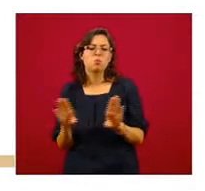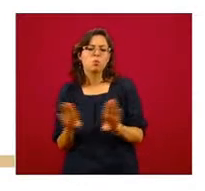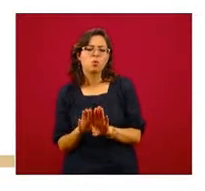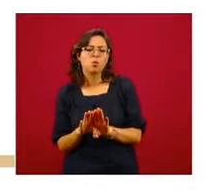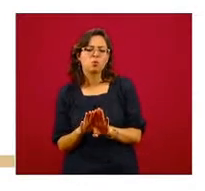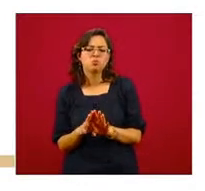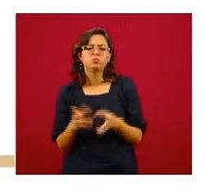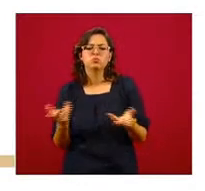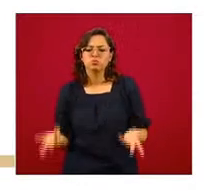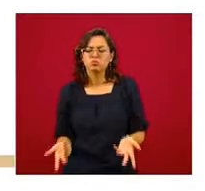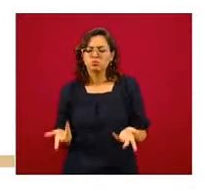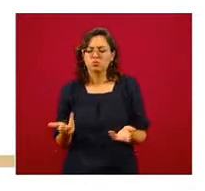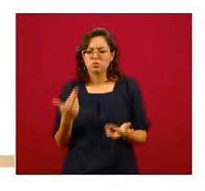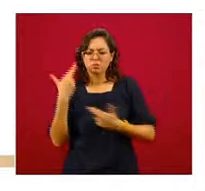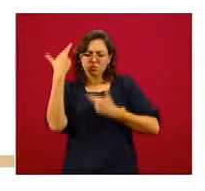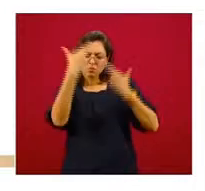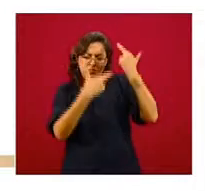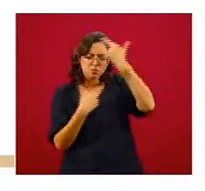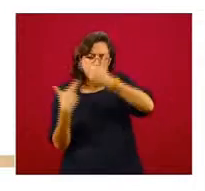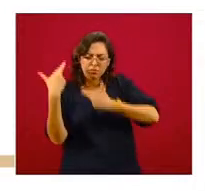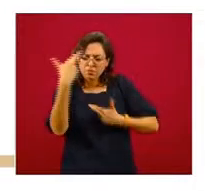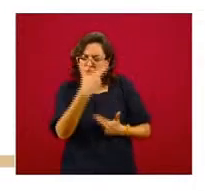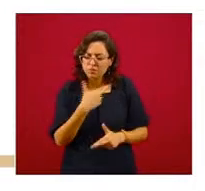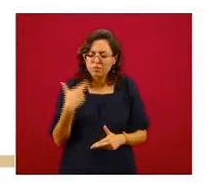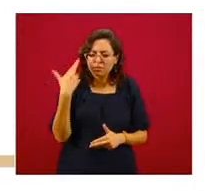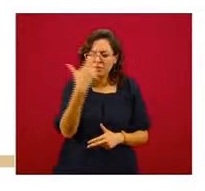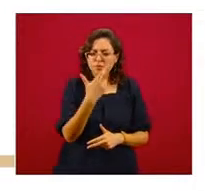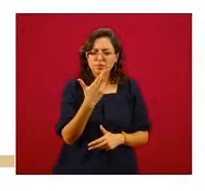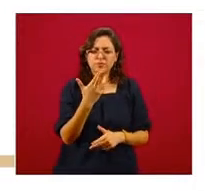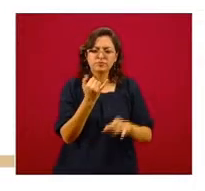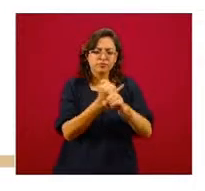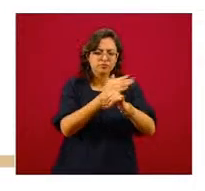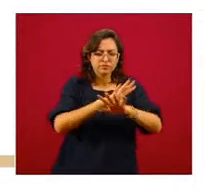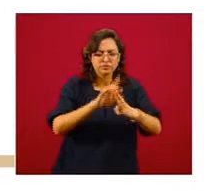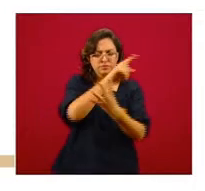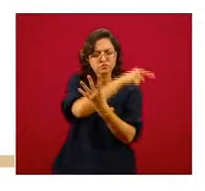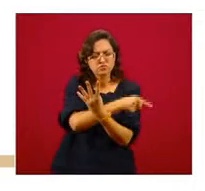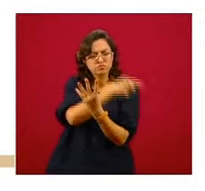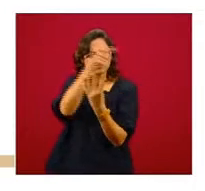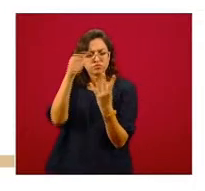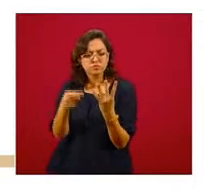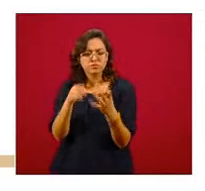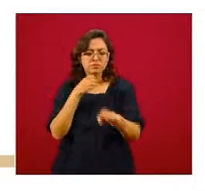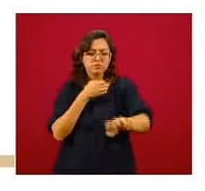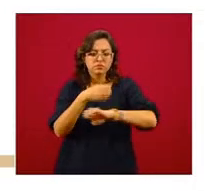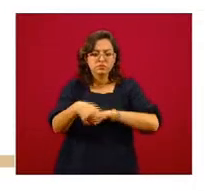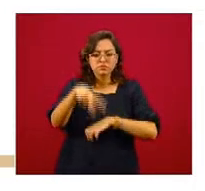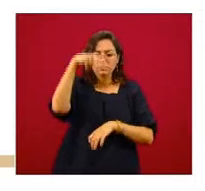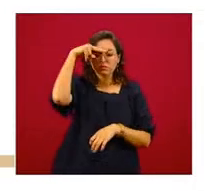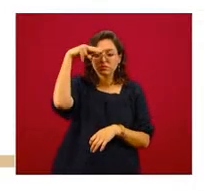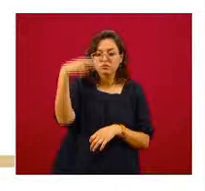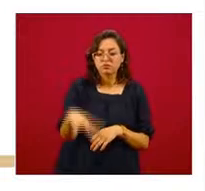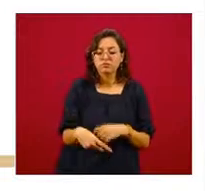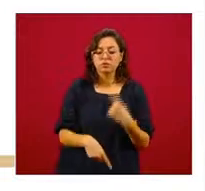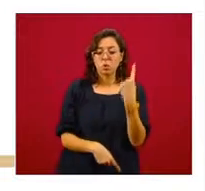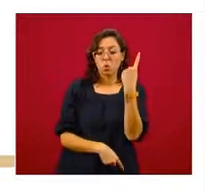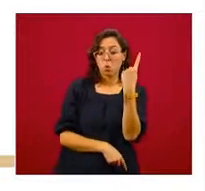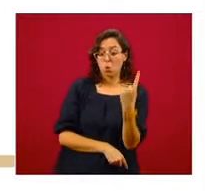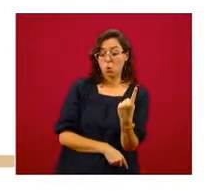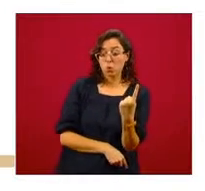you can clearly understand how congruent these indicators